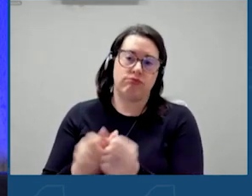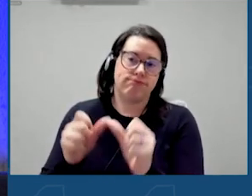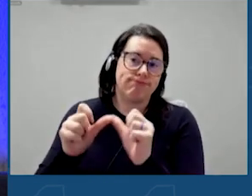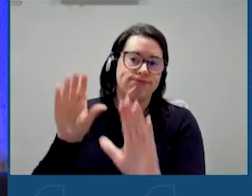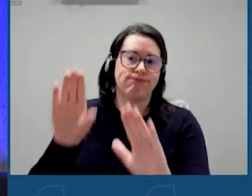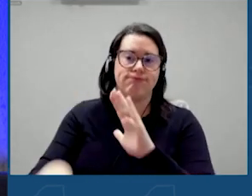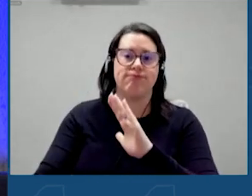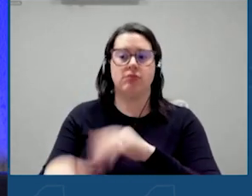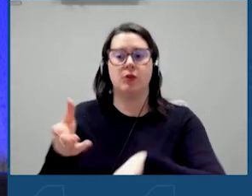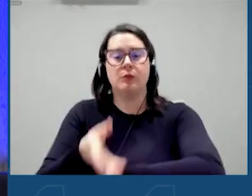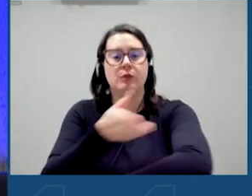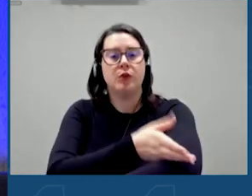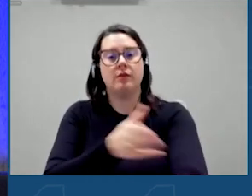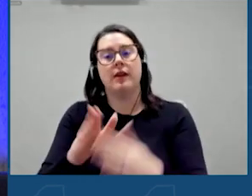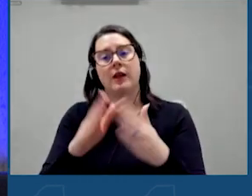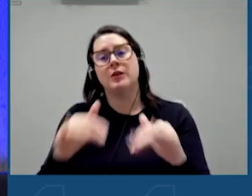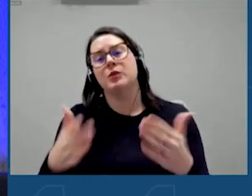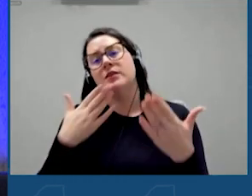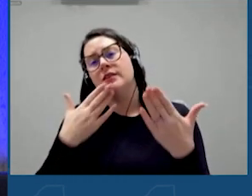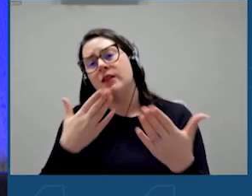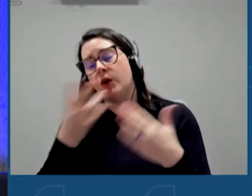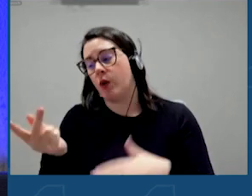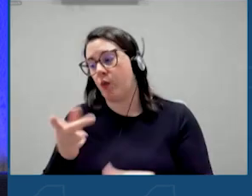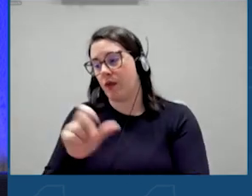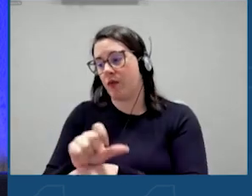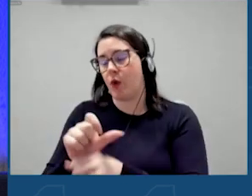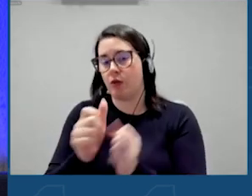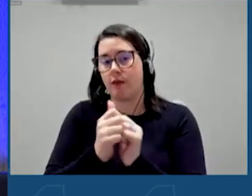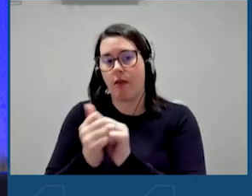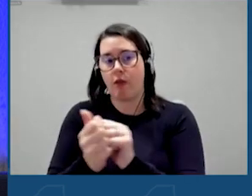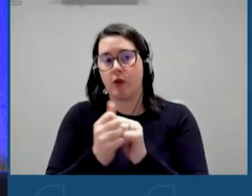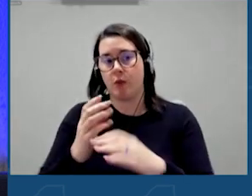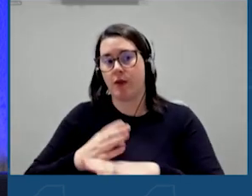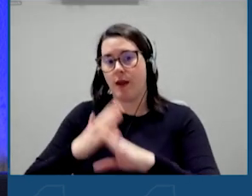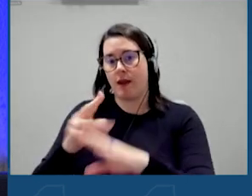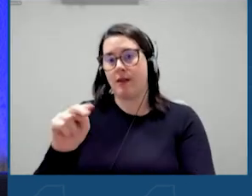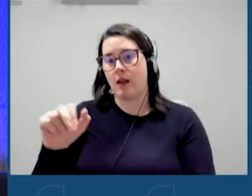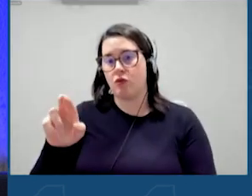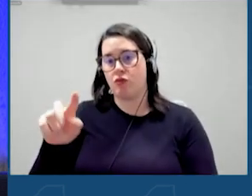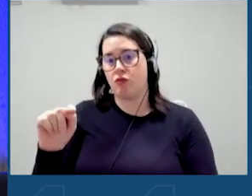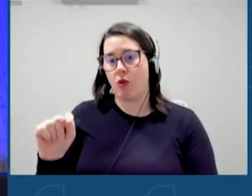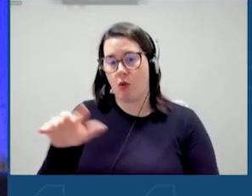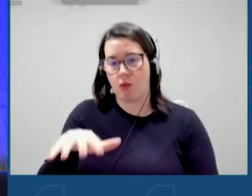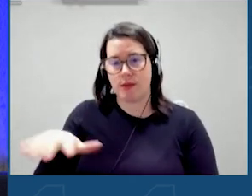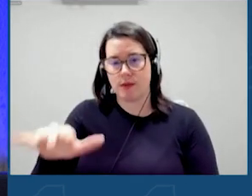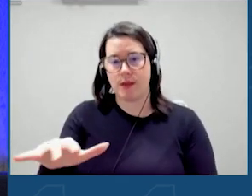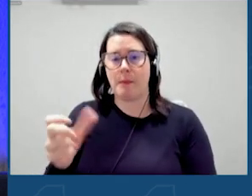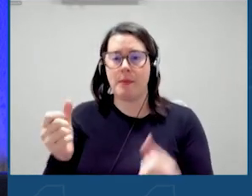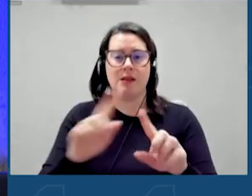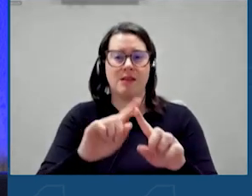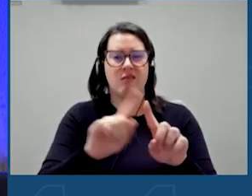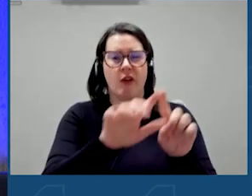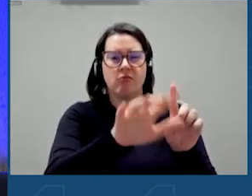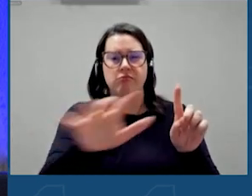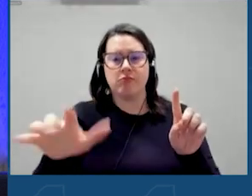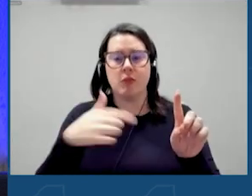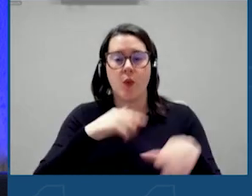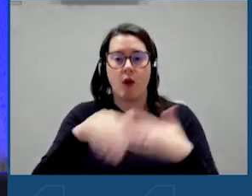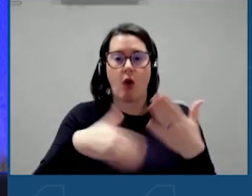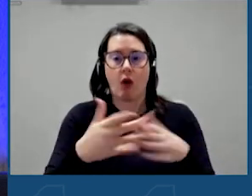worked together to protect the NYCHA residents and many other areas. And we were all together, and we